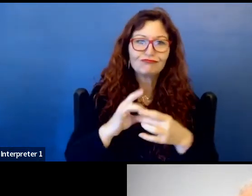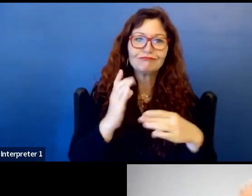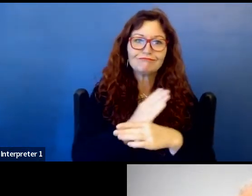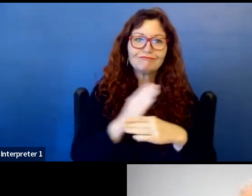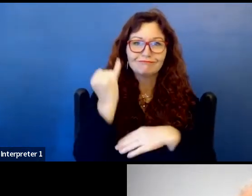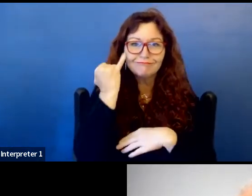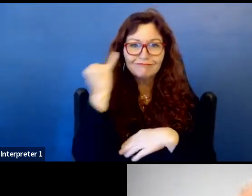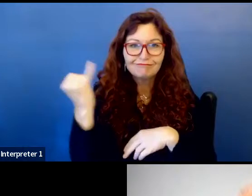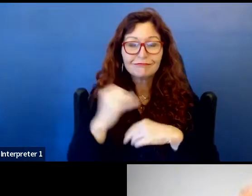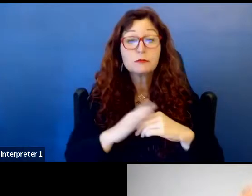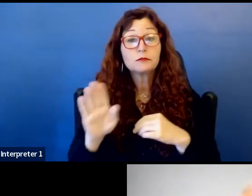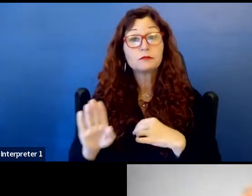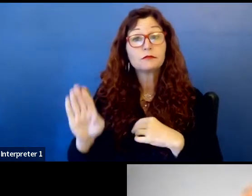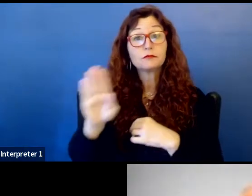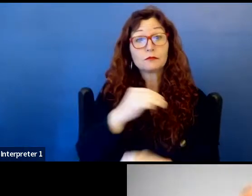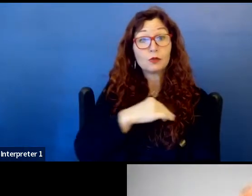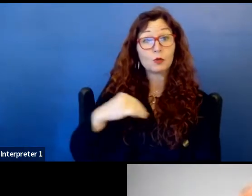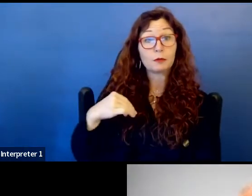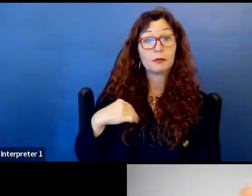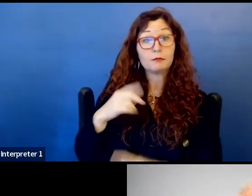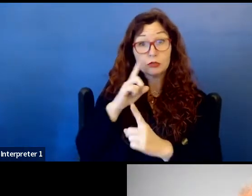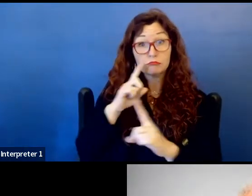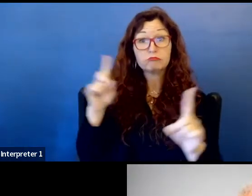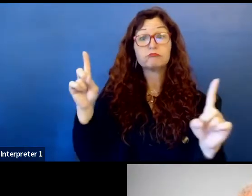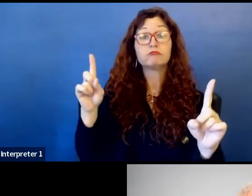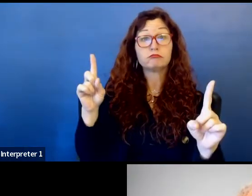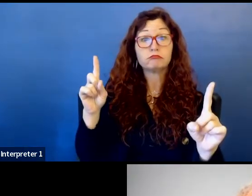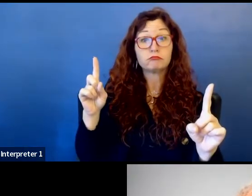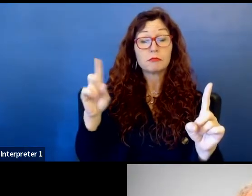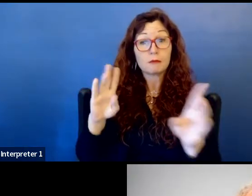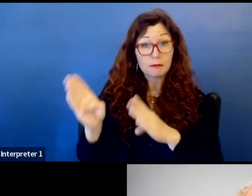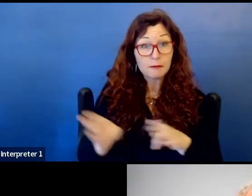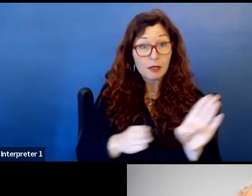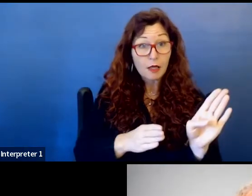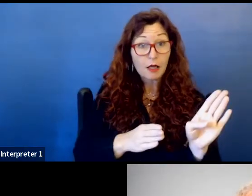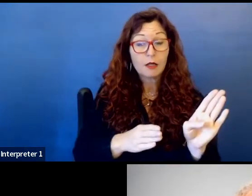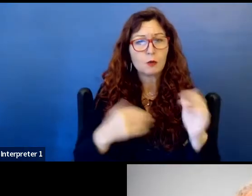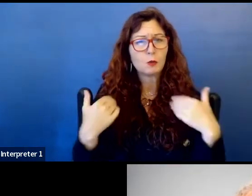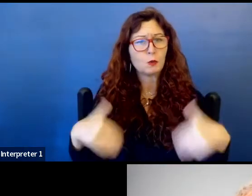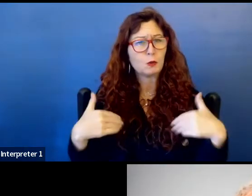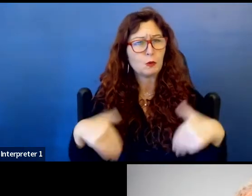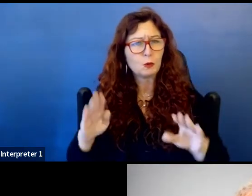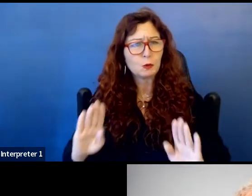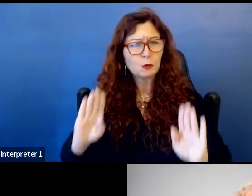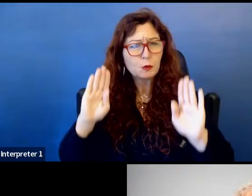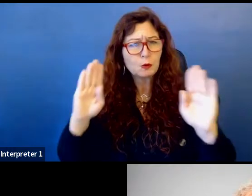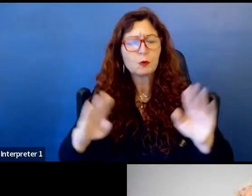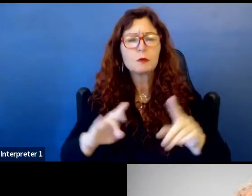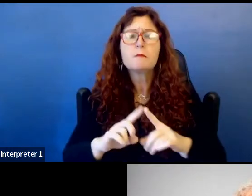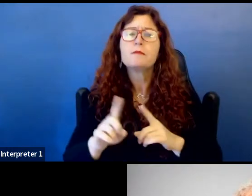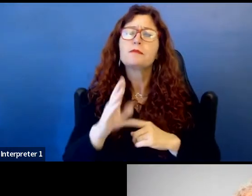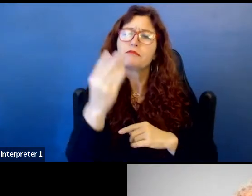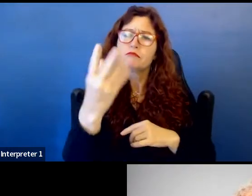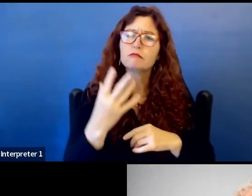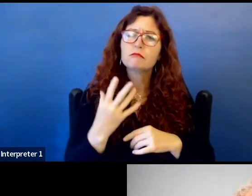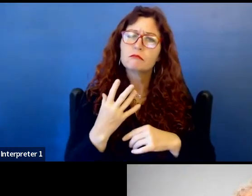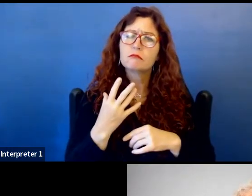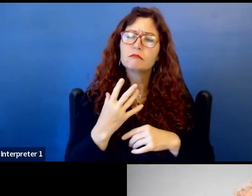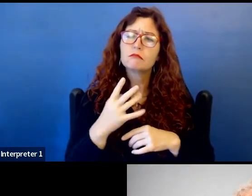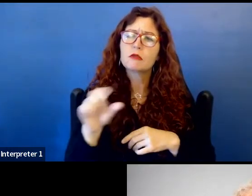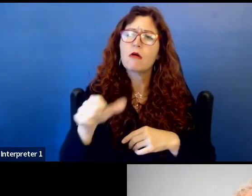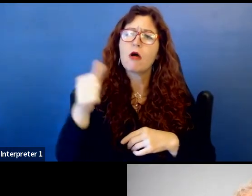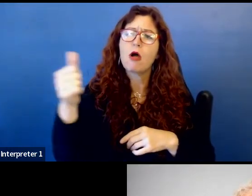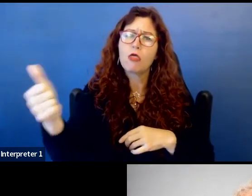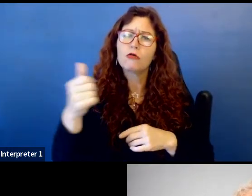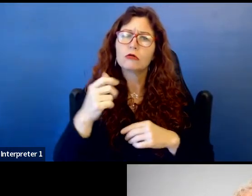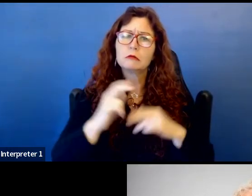members are adopting can you tell us a little bit about actions that contractors have taken to implement the